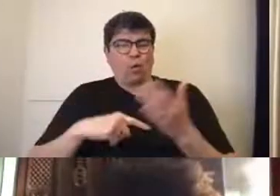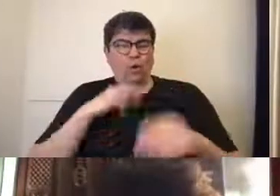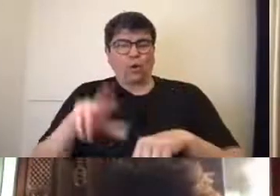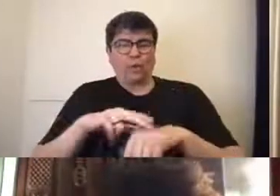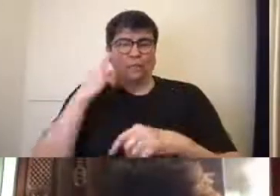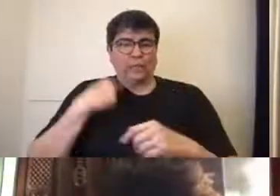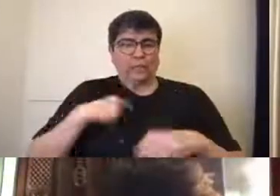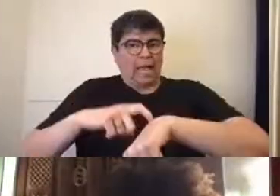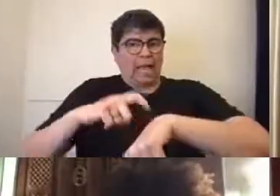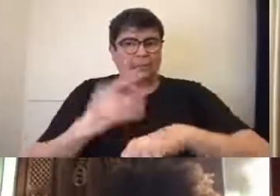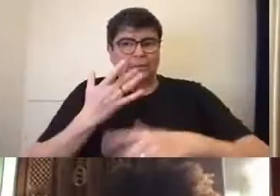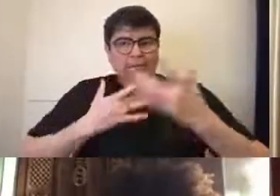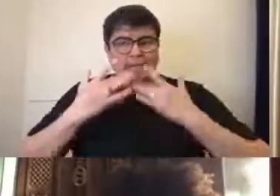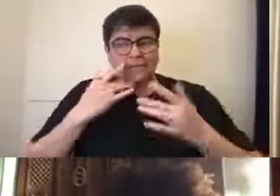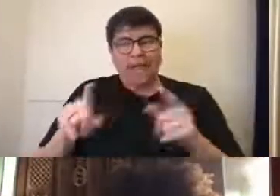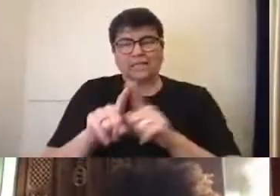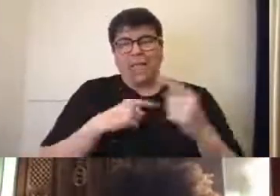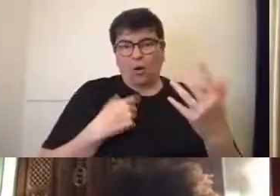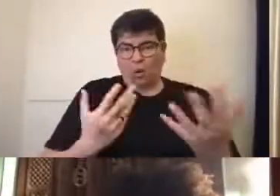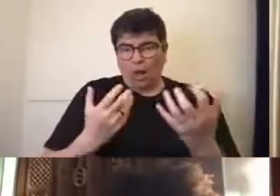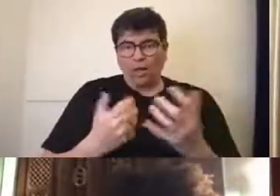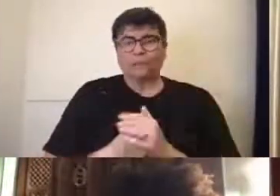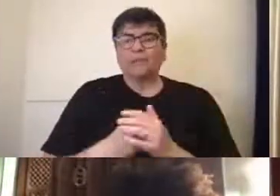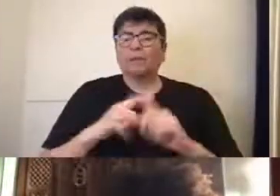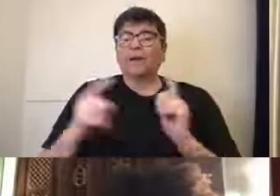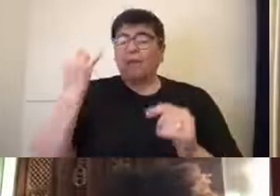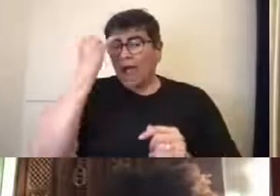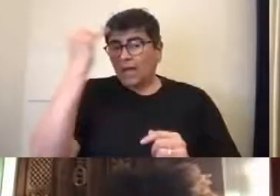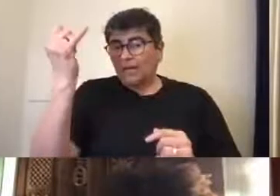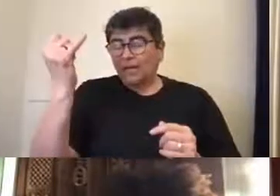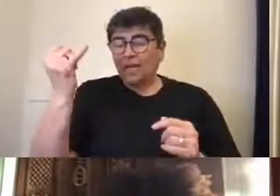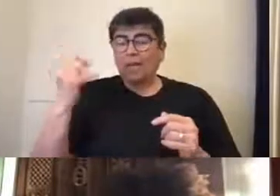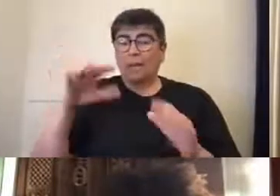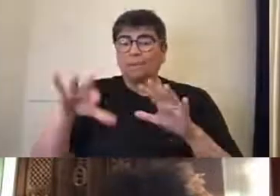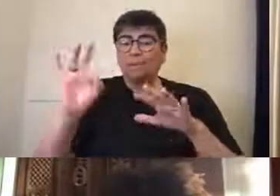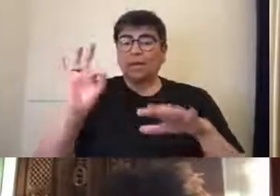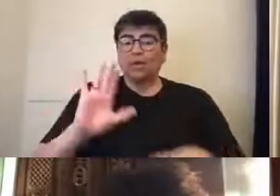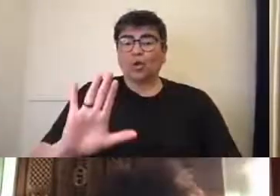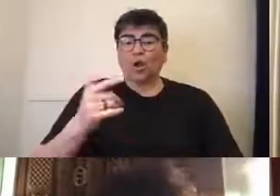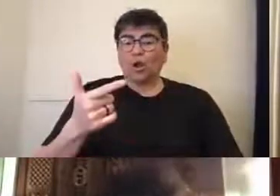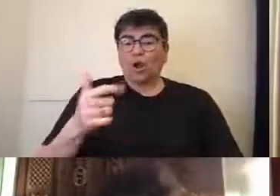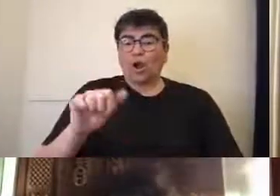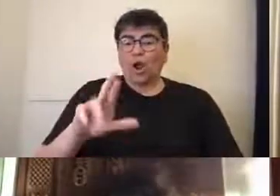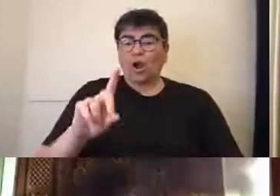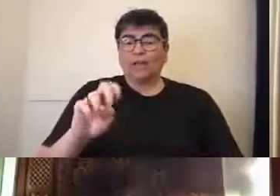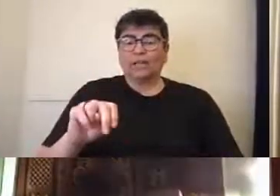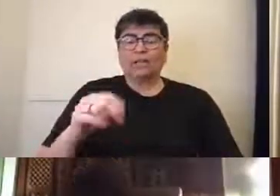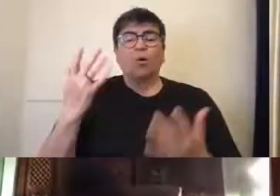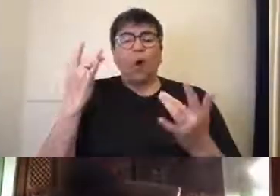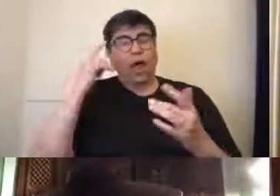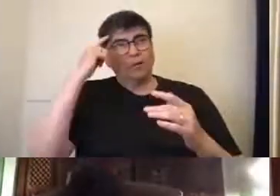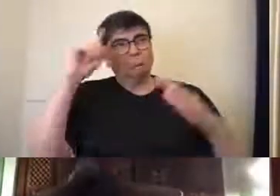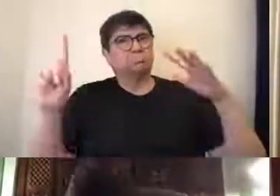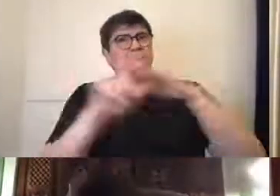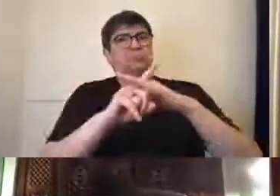don't have as much time as I would want to do this. But the idea of Pick Your Garden came to me because